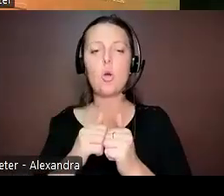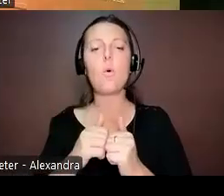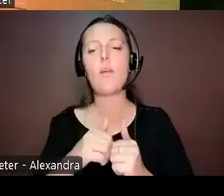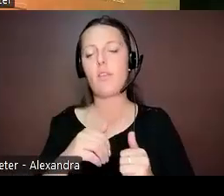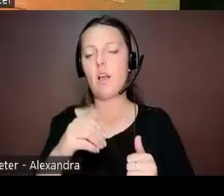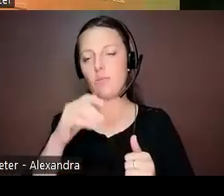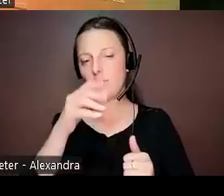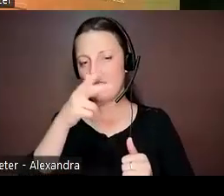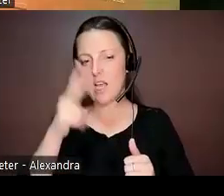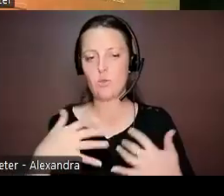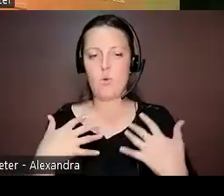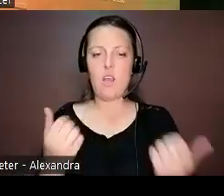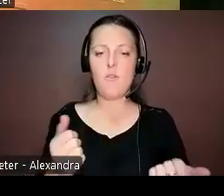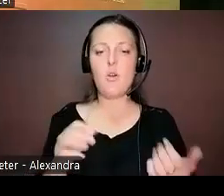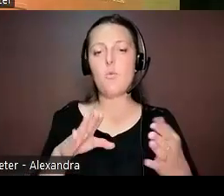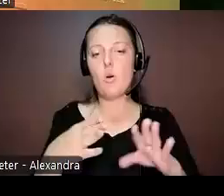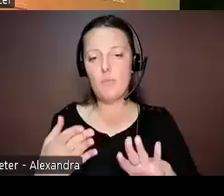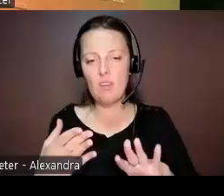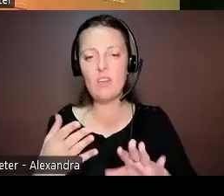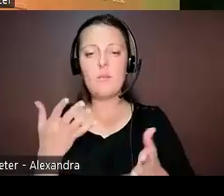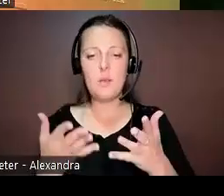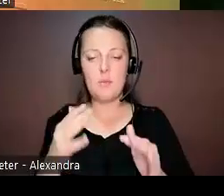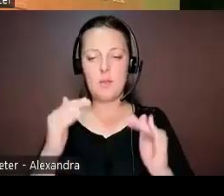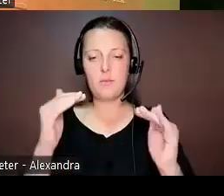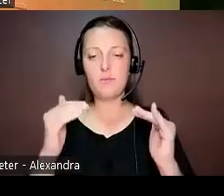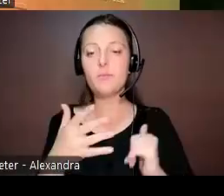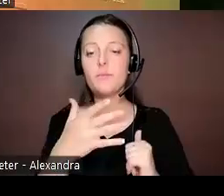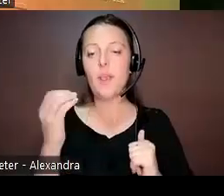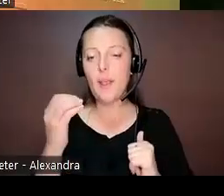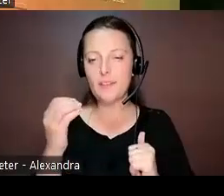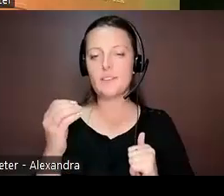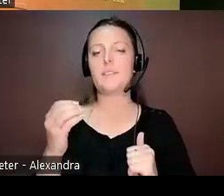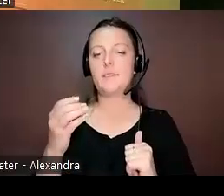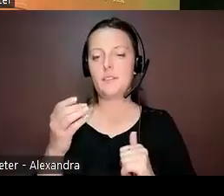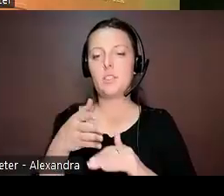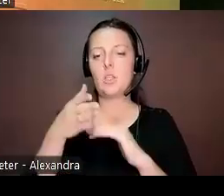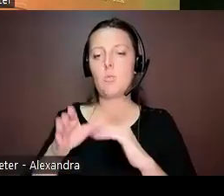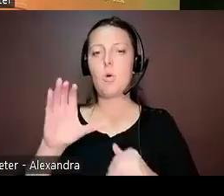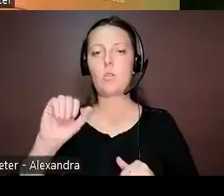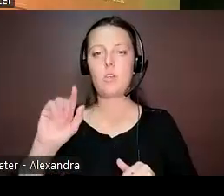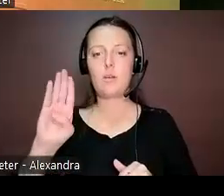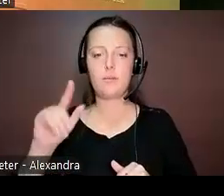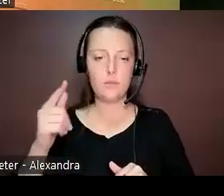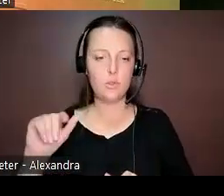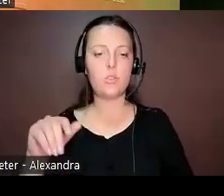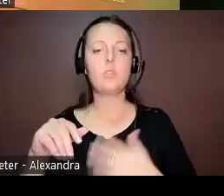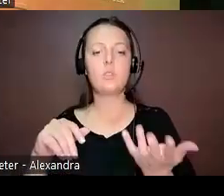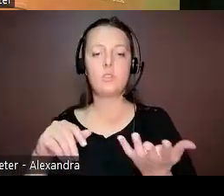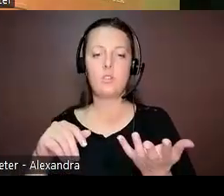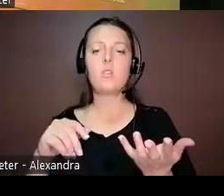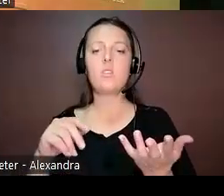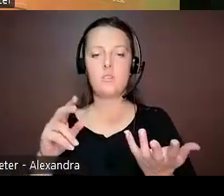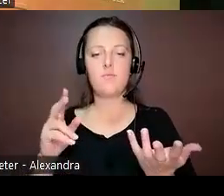cognitive decline is also very well-known phenomenon. You know, after usually the open heart surgery,